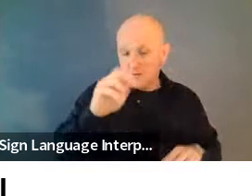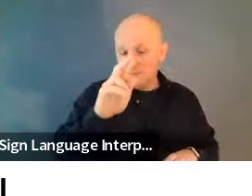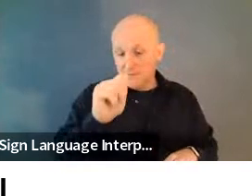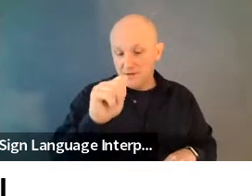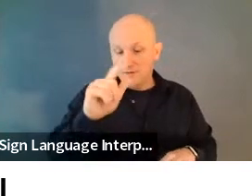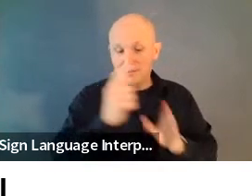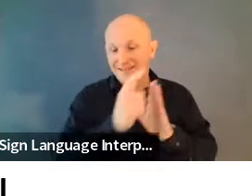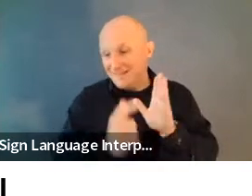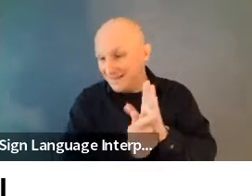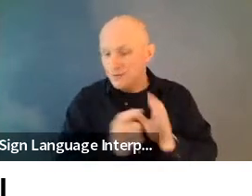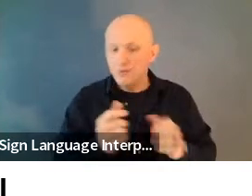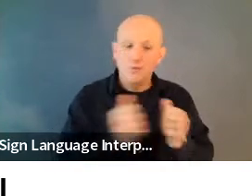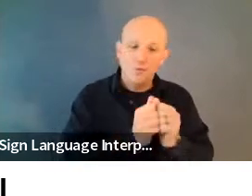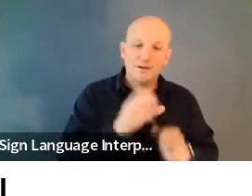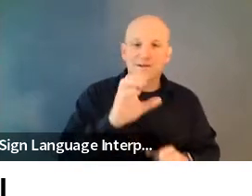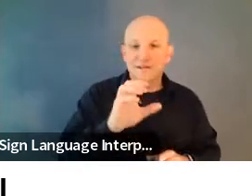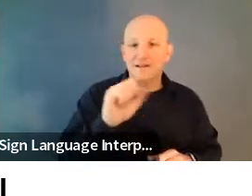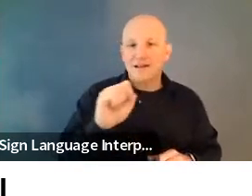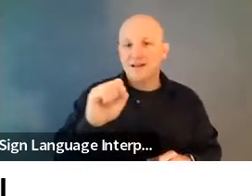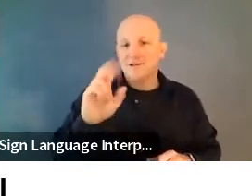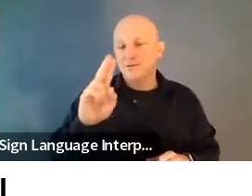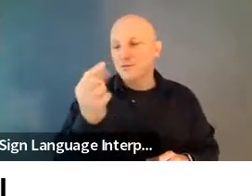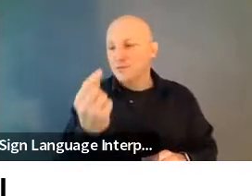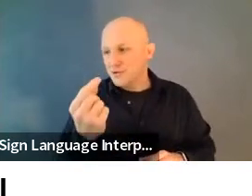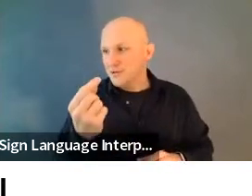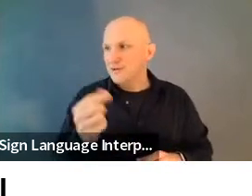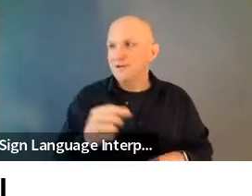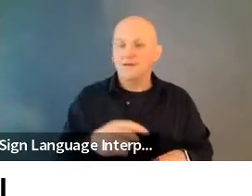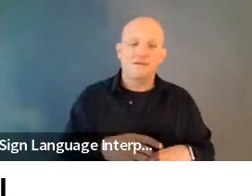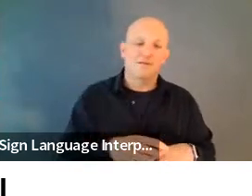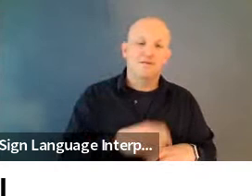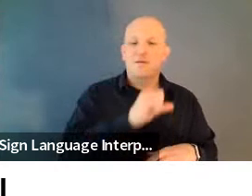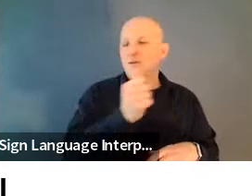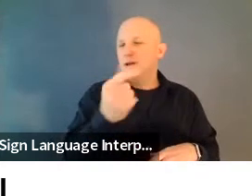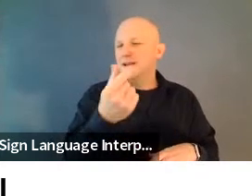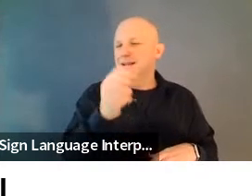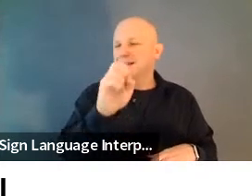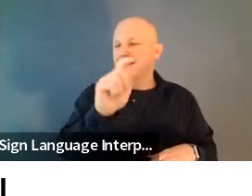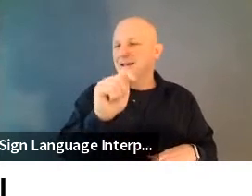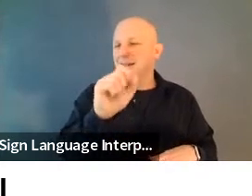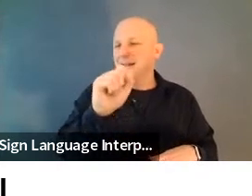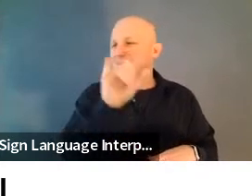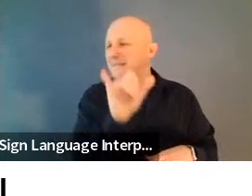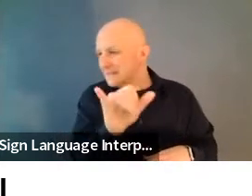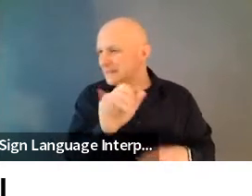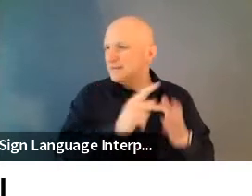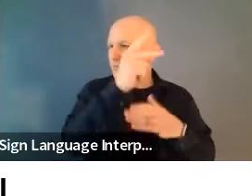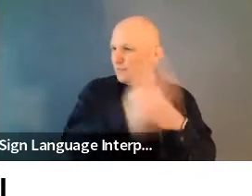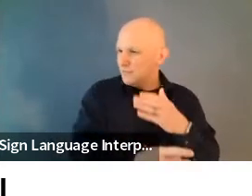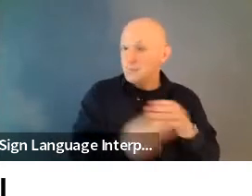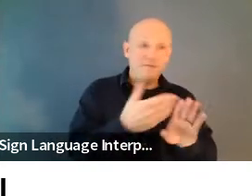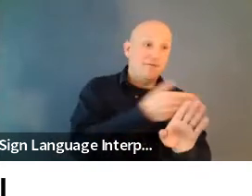CSUGE pattern or with IGETC. So they're already meeting the transfer requirements, and that was lacking before. That